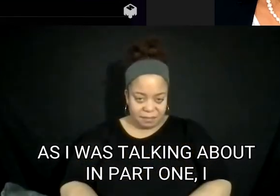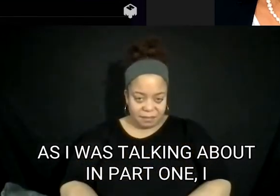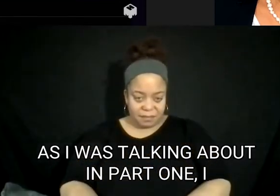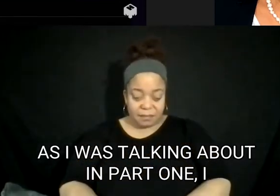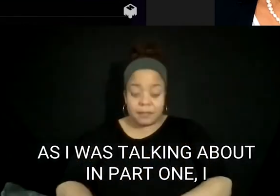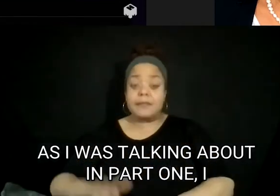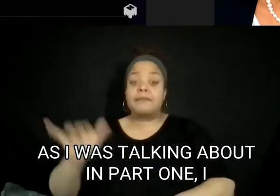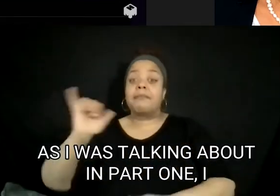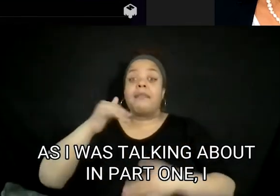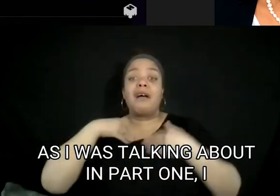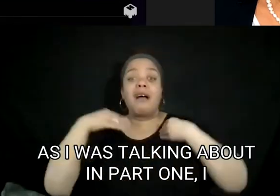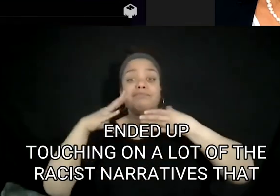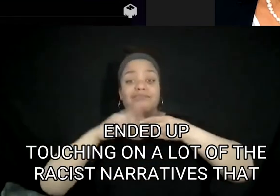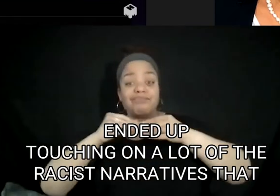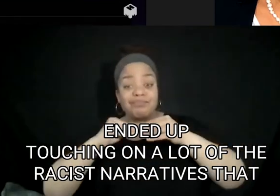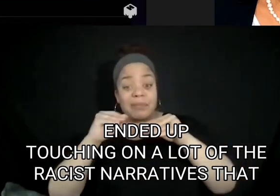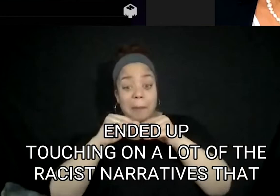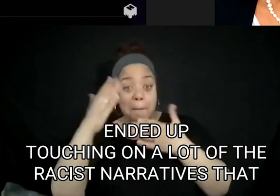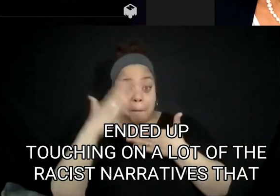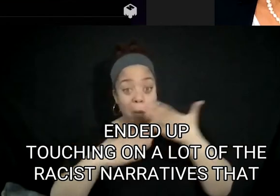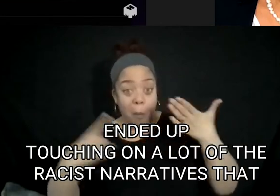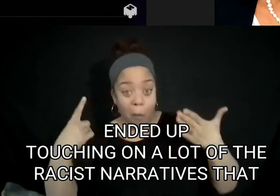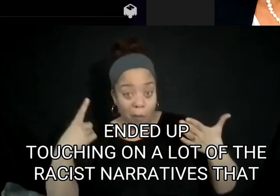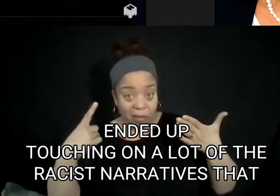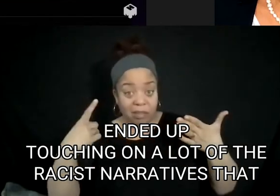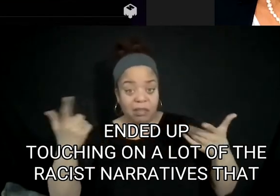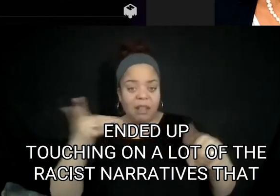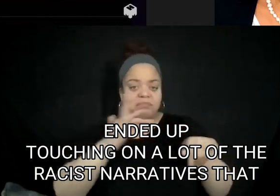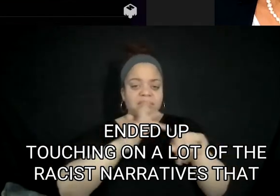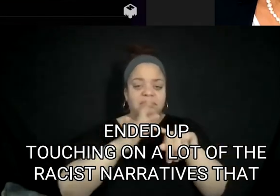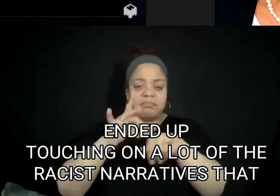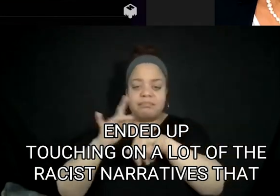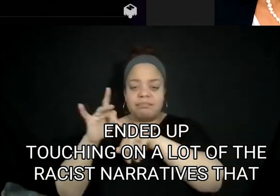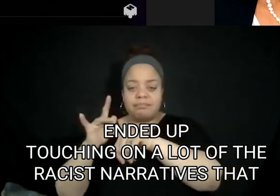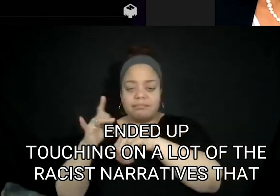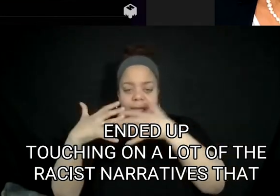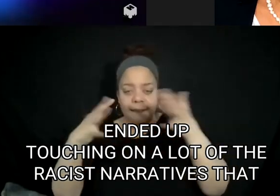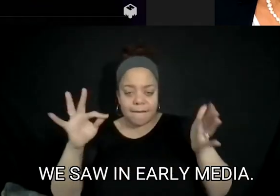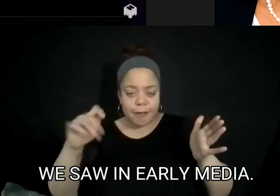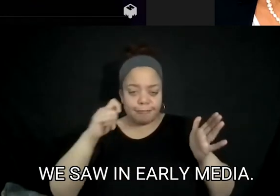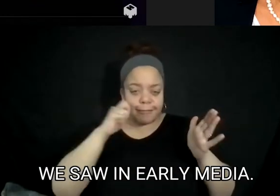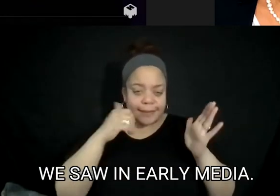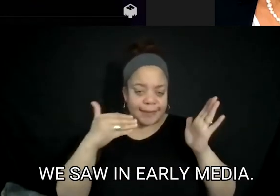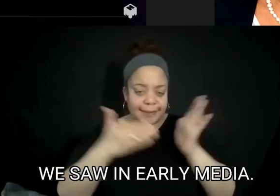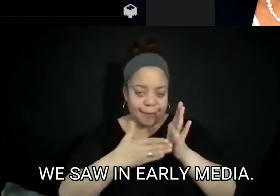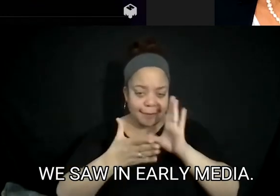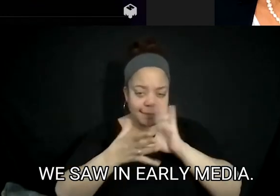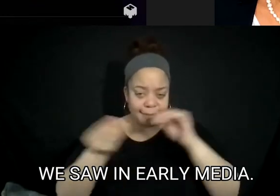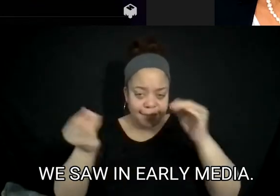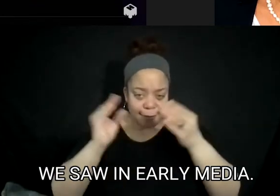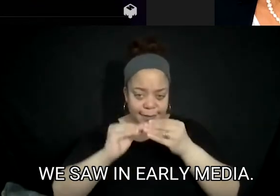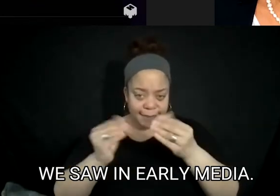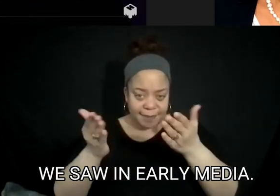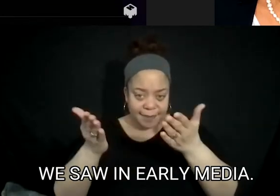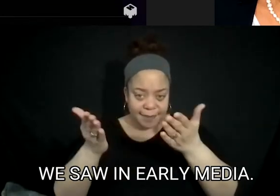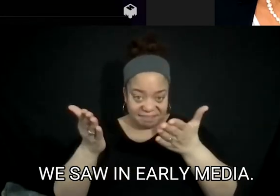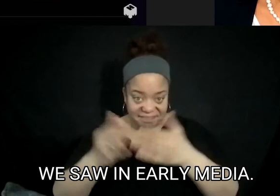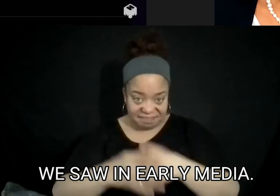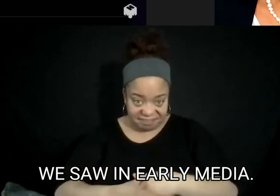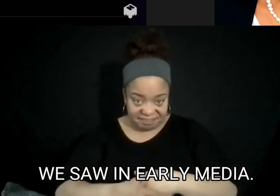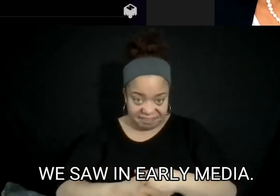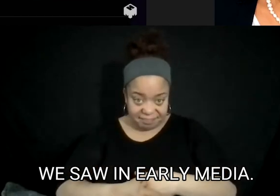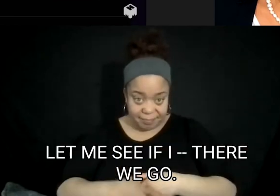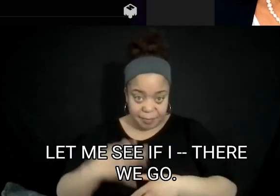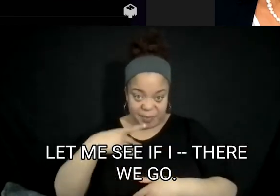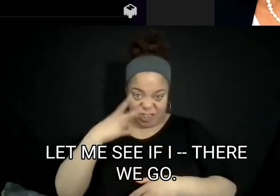in, you know, in early media. Let me see if I, there we go. You know, we saw like the